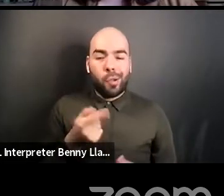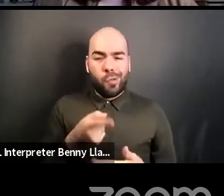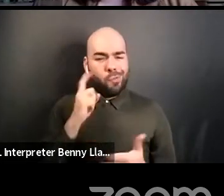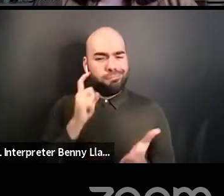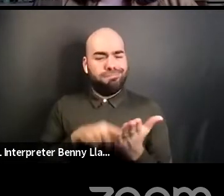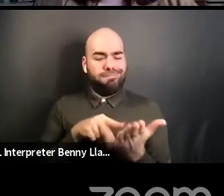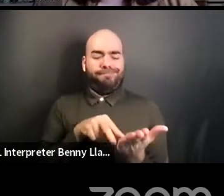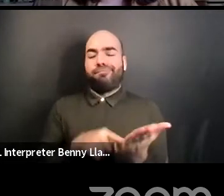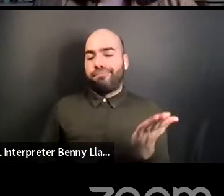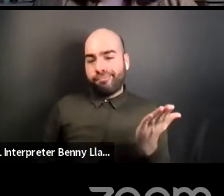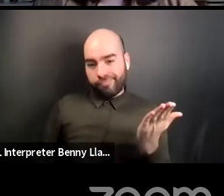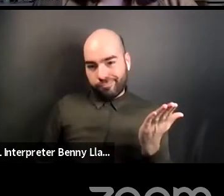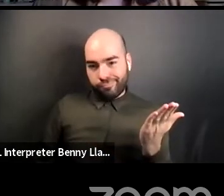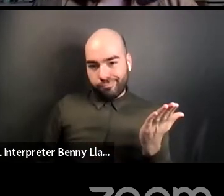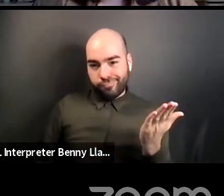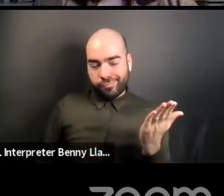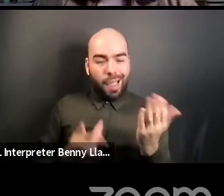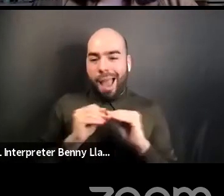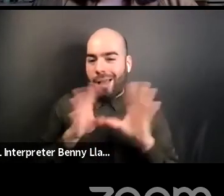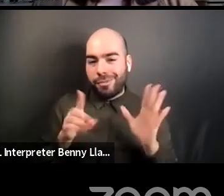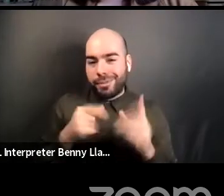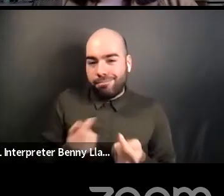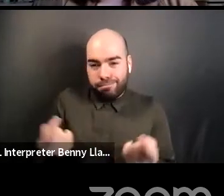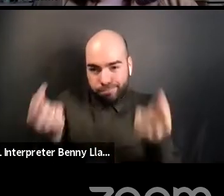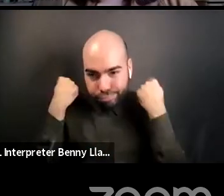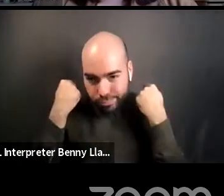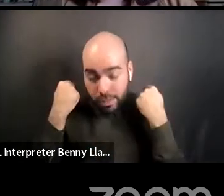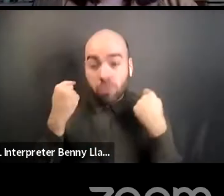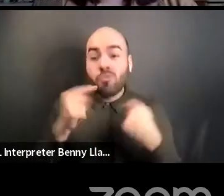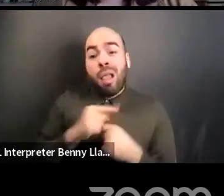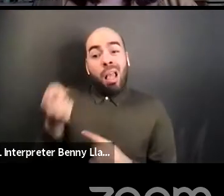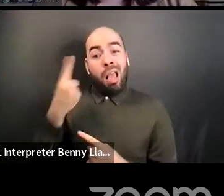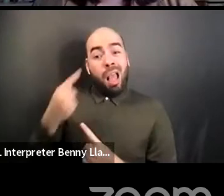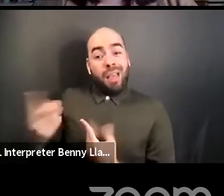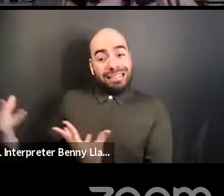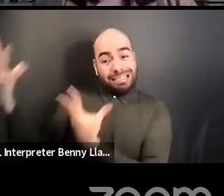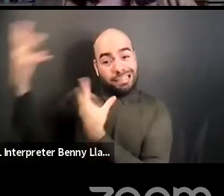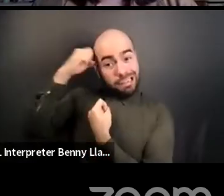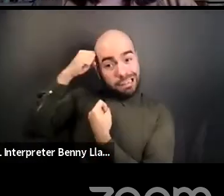lot of decolonization also means putting